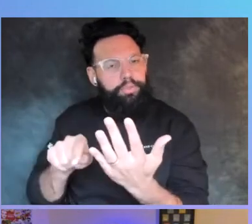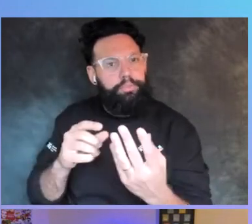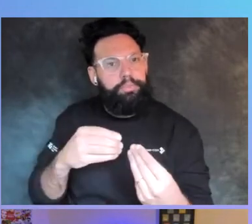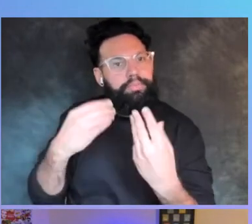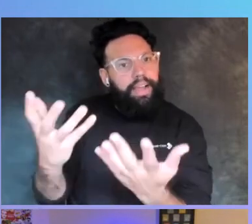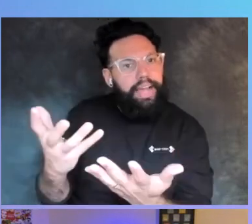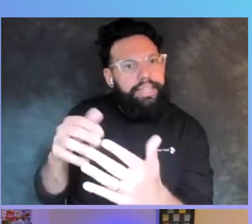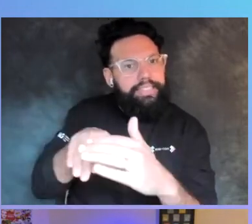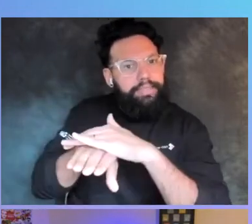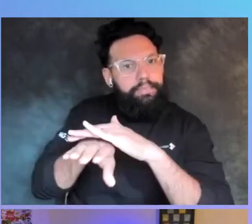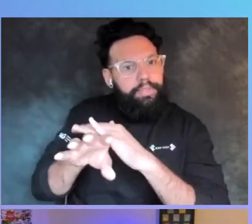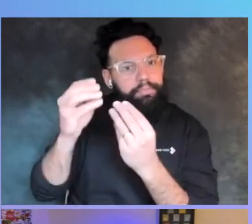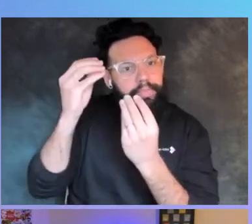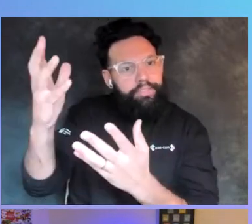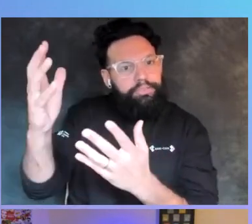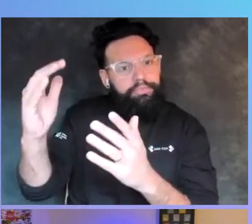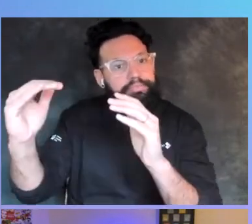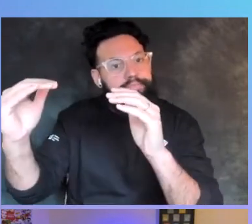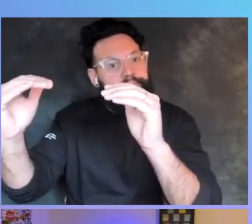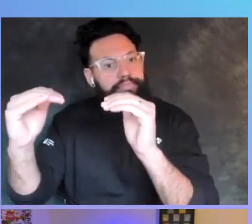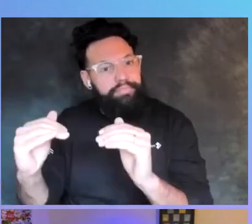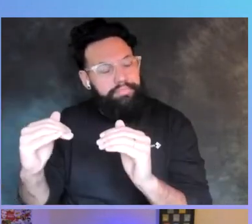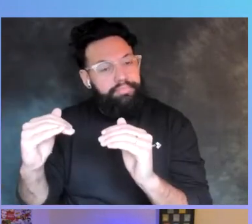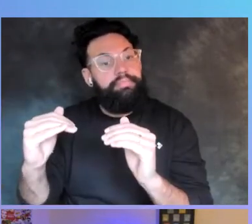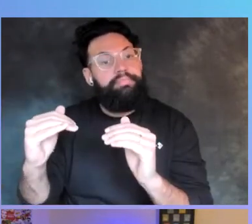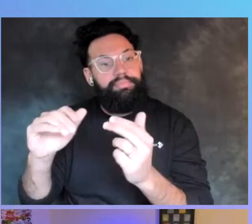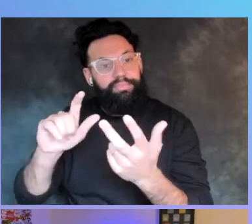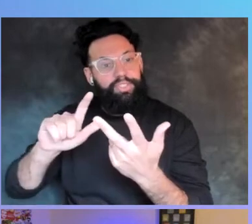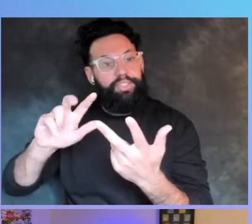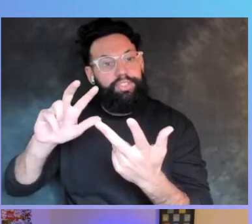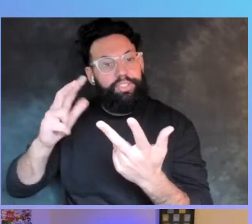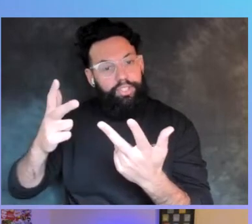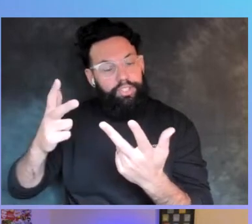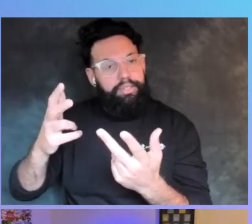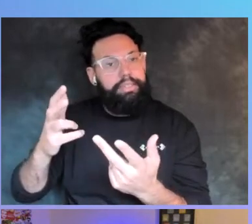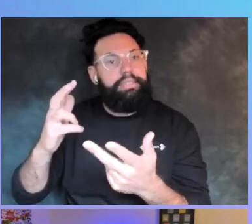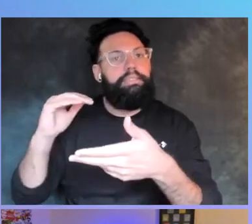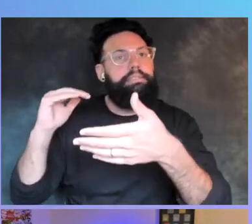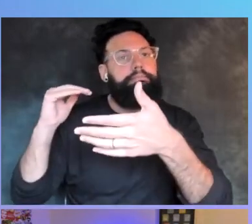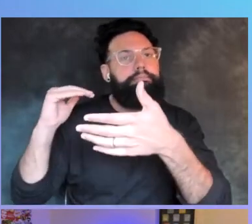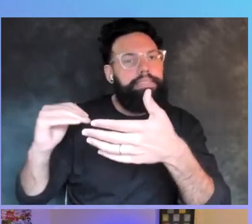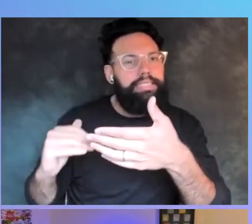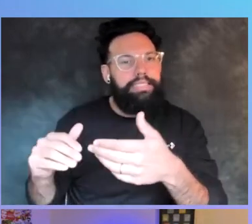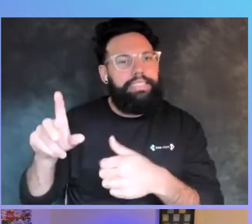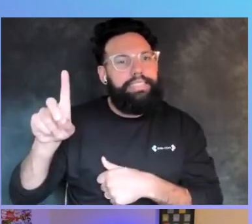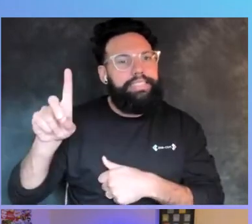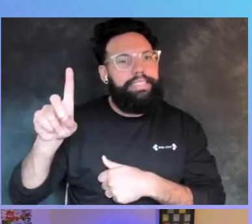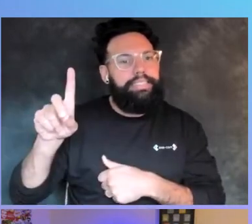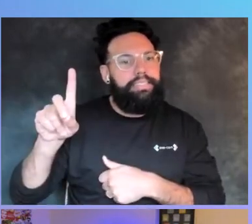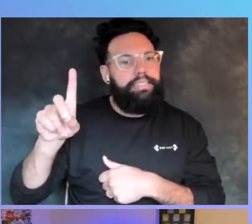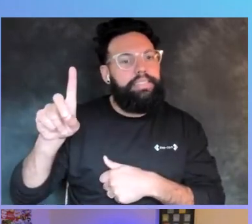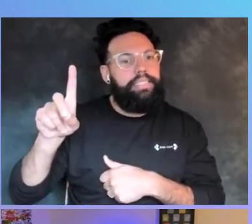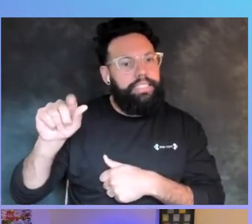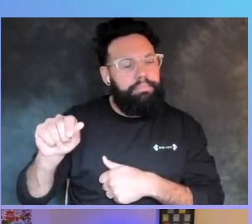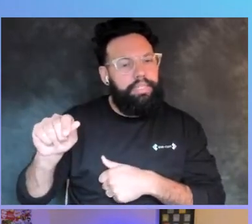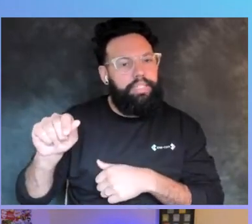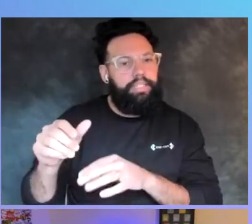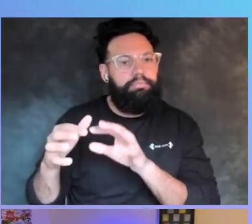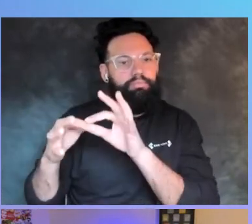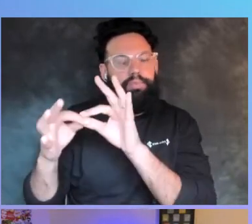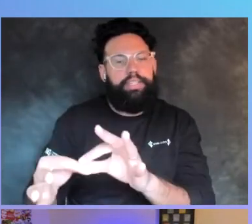Then it lists off all of the disability concerns that are related to this given Axe core issue. Mainly it's